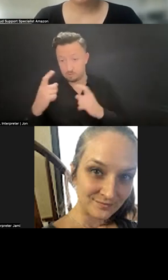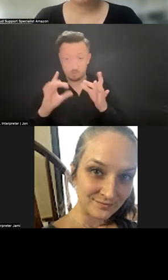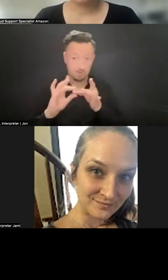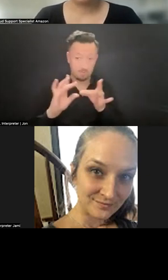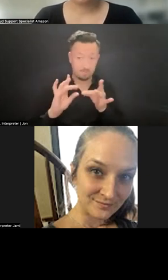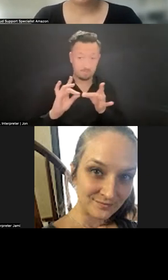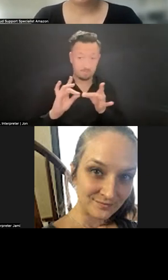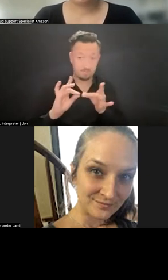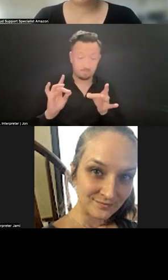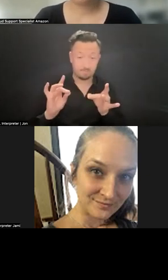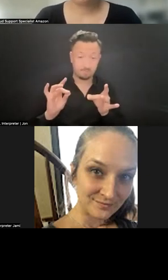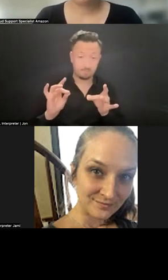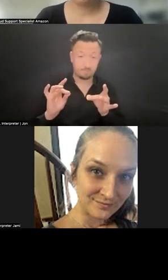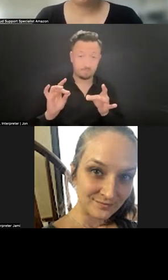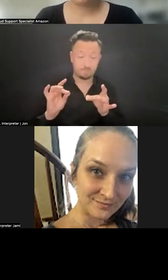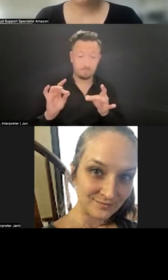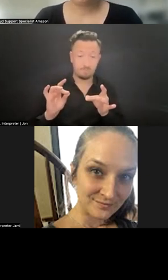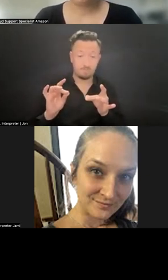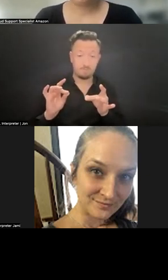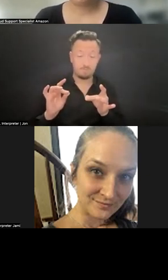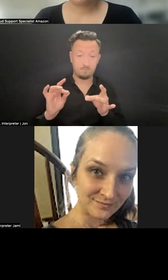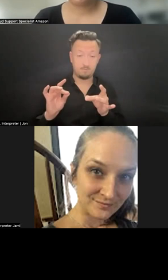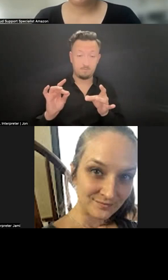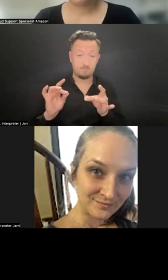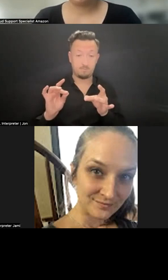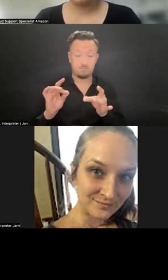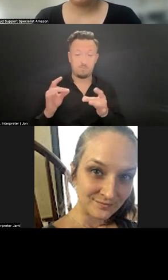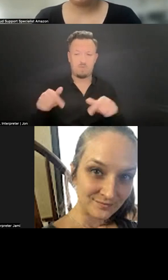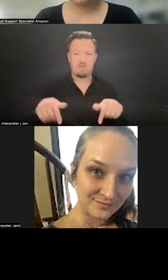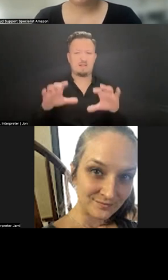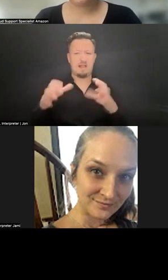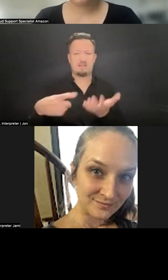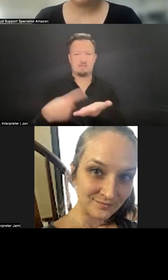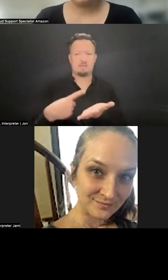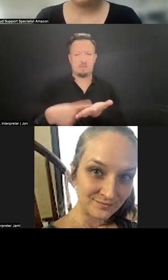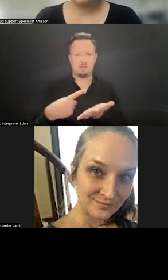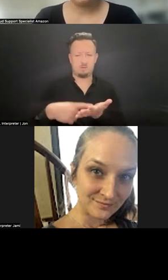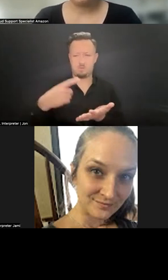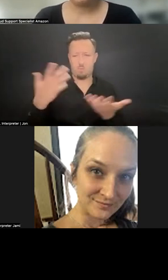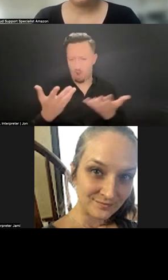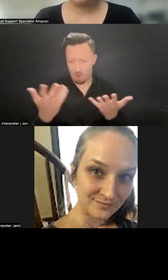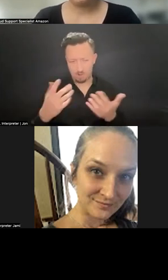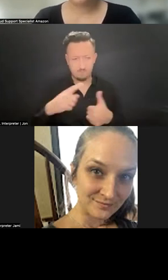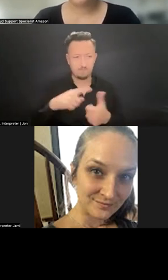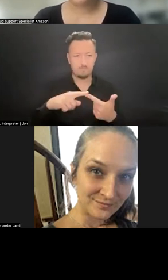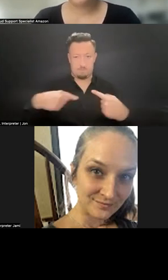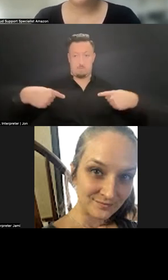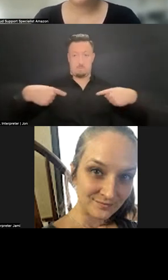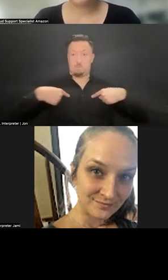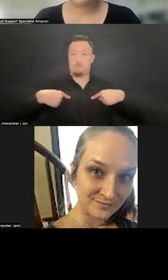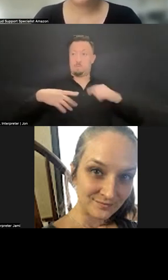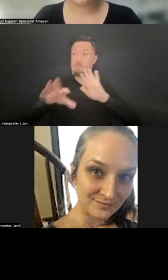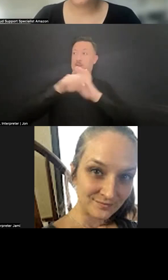comments about what we're gonna cover? Why am I presenting them to you?